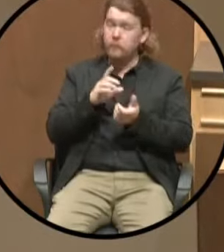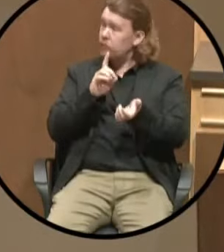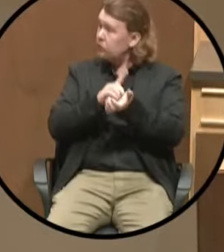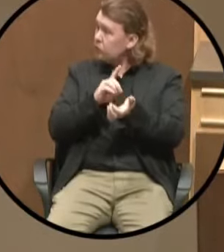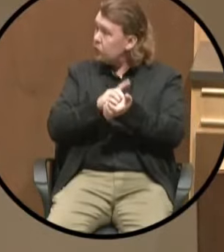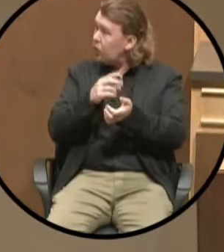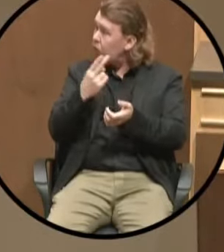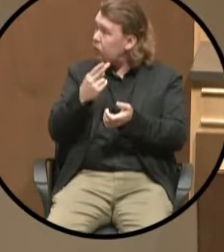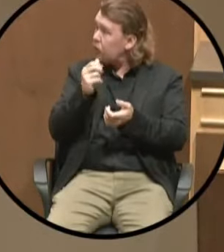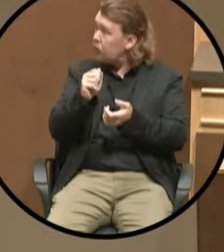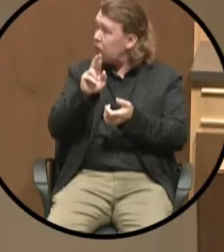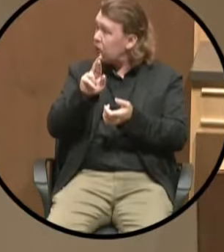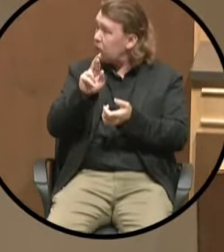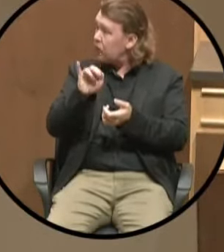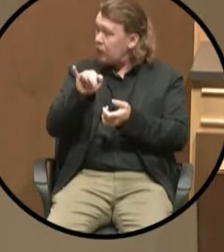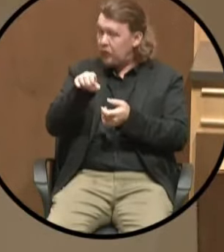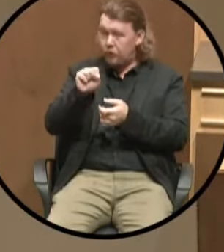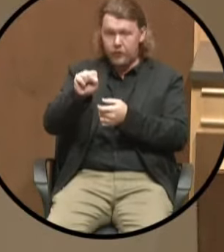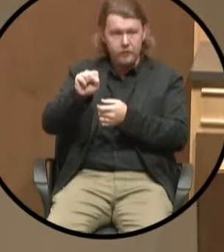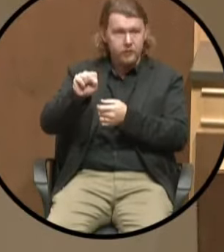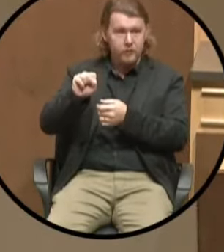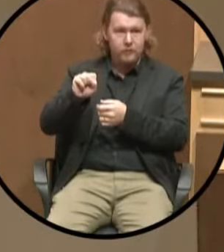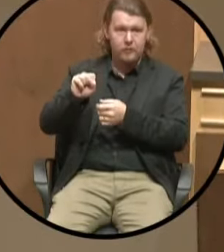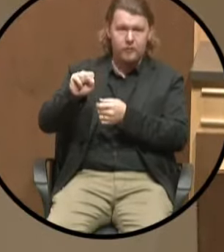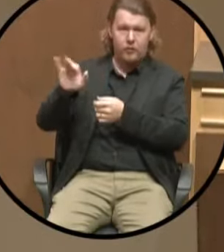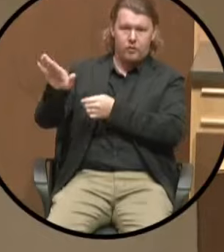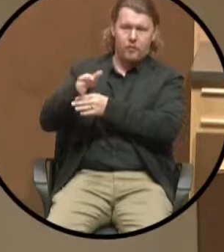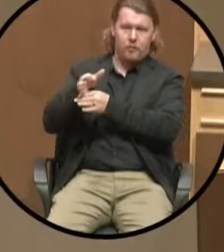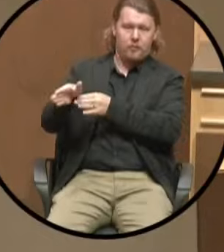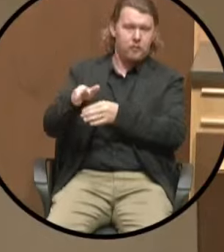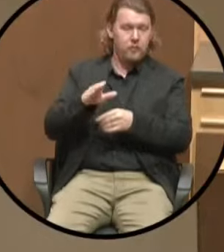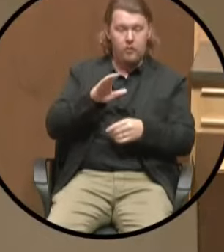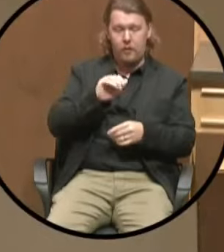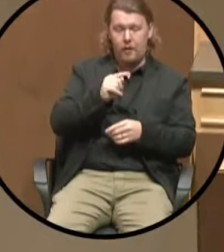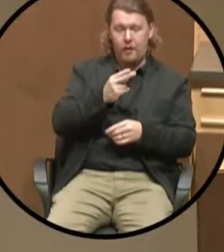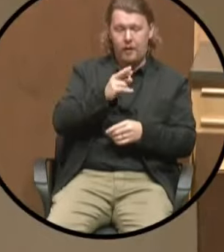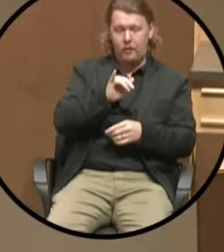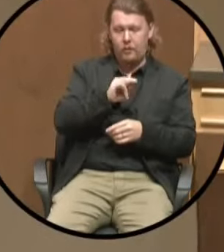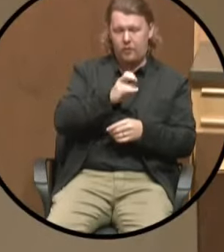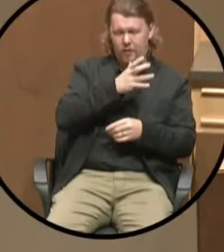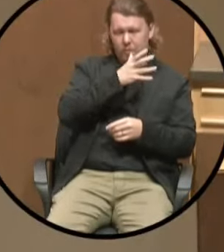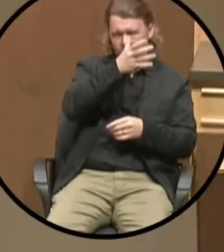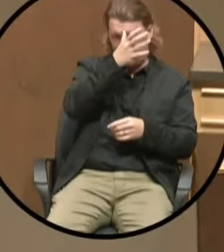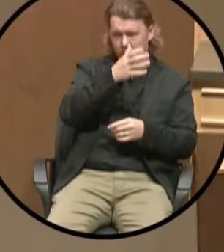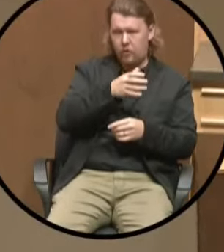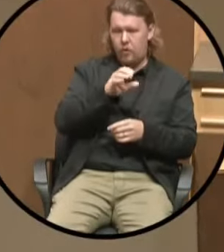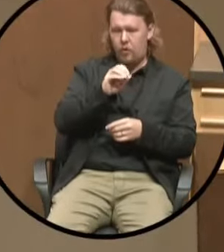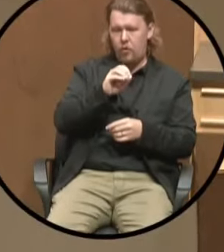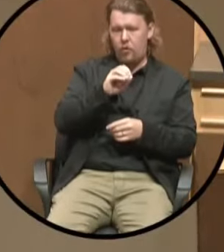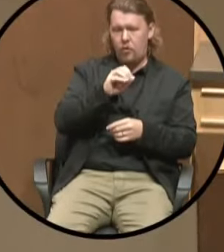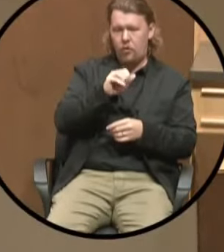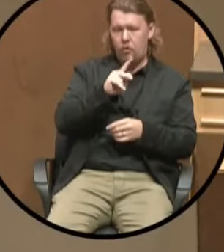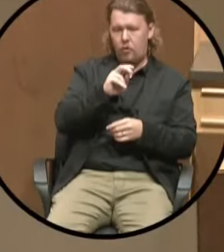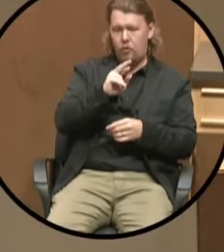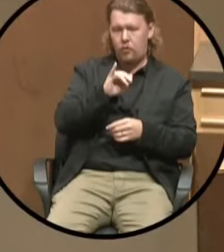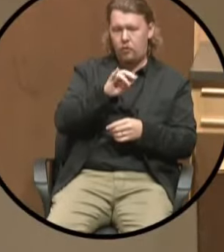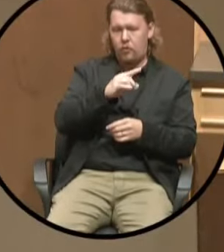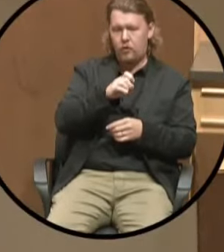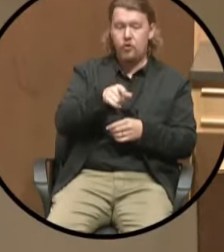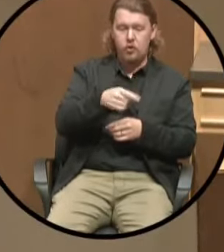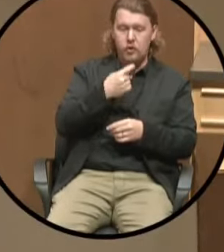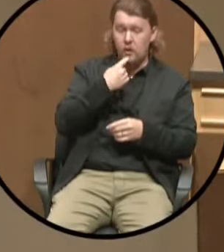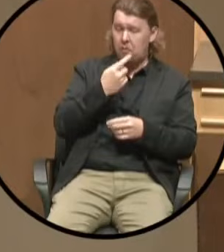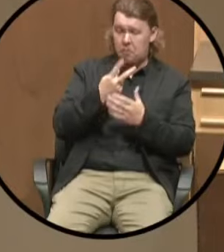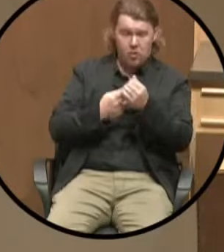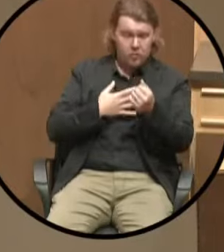right up your area of expertise. So Catherine, who's a parent at Oak Ridge High School, said, both of my grandkids are in